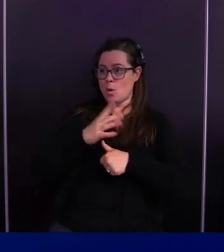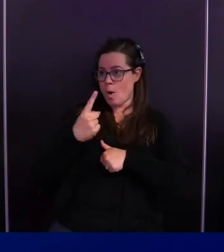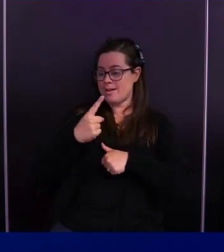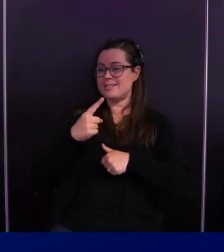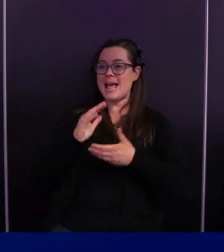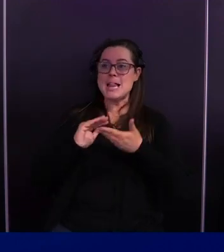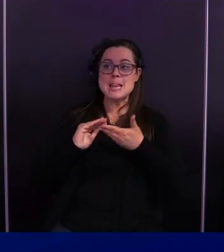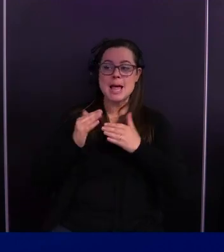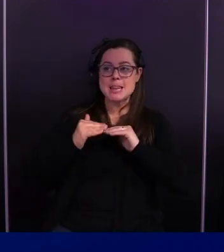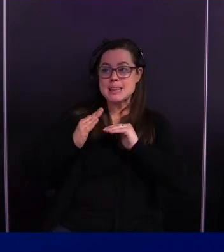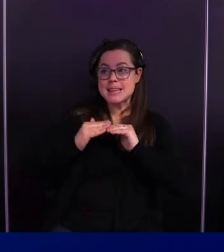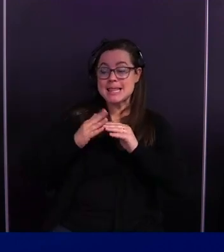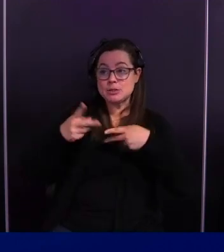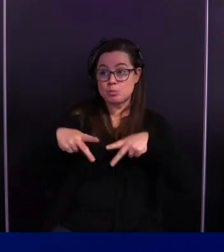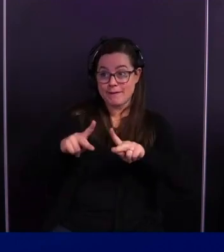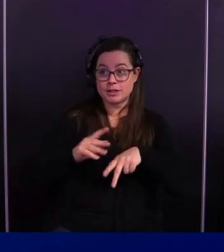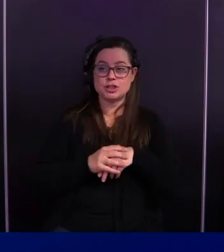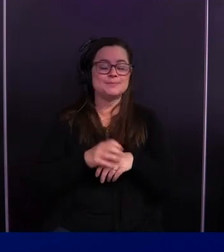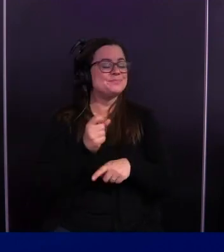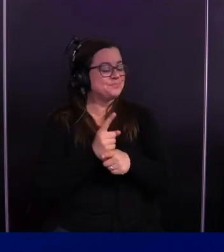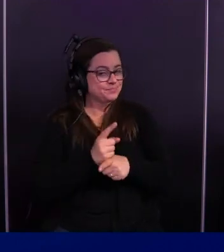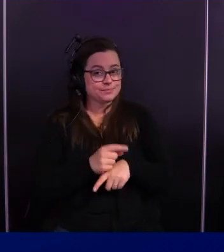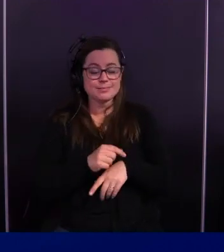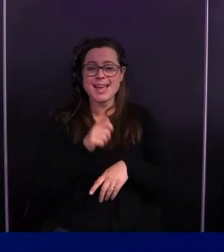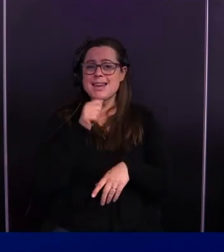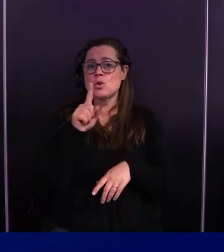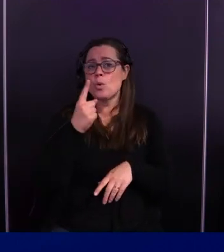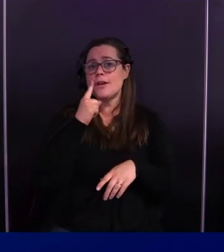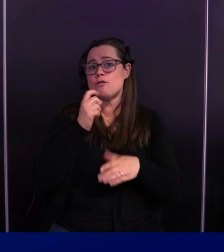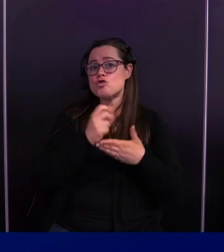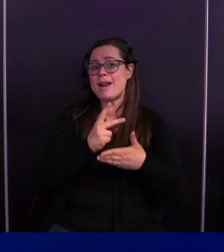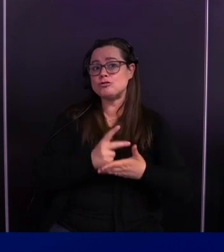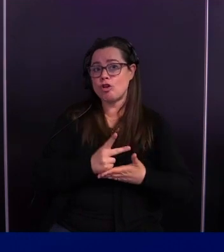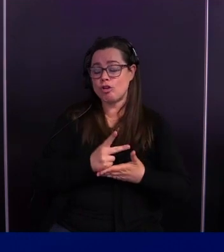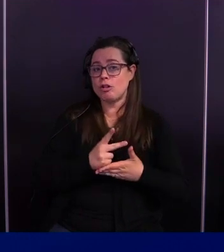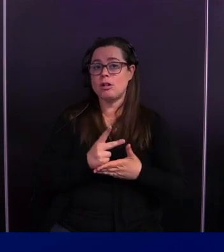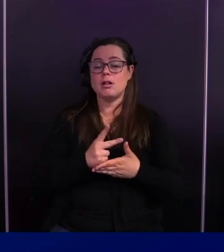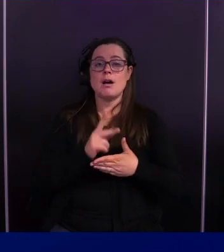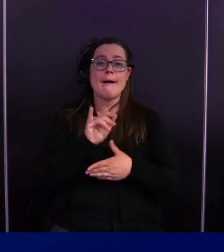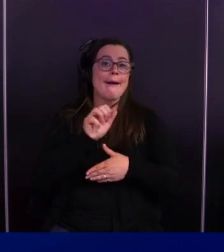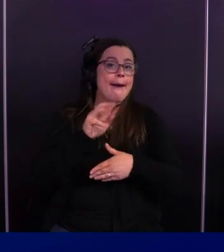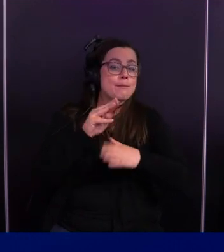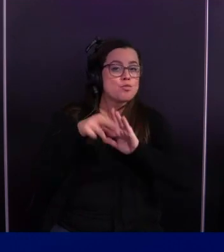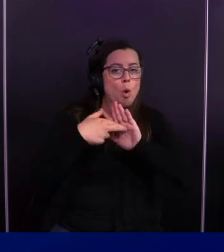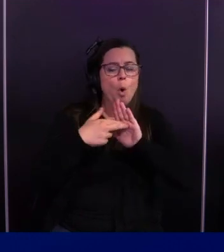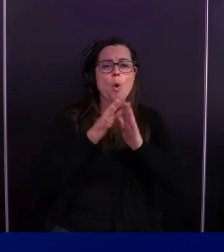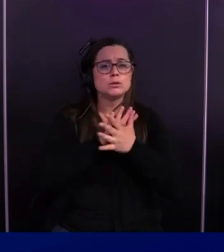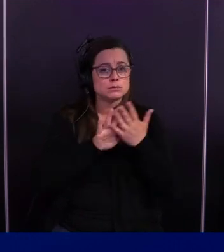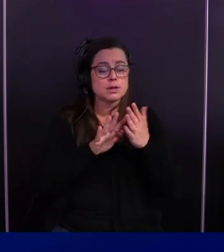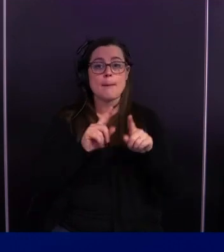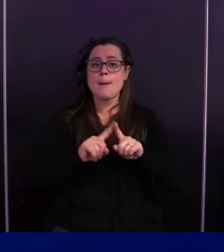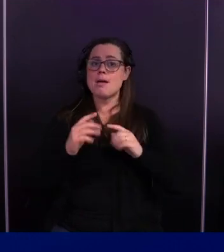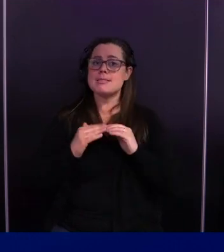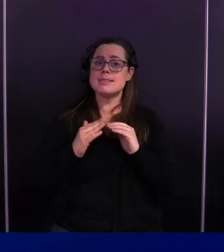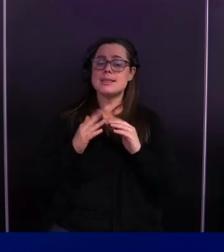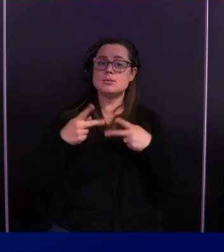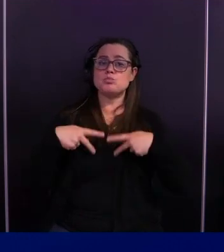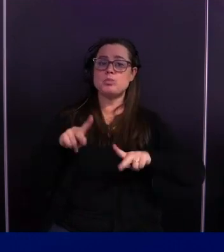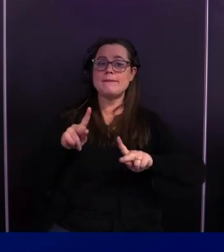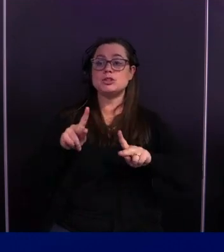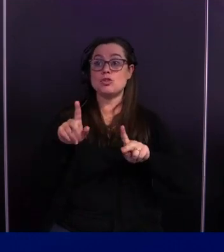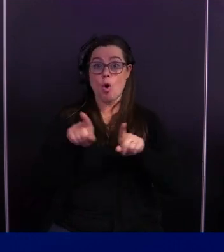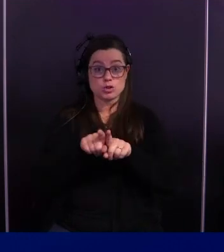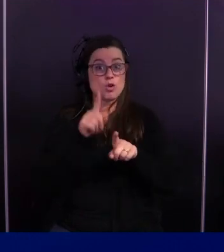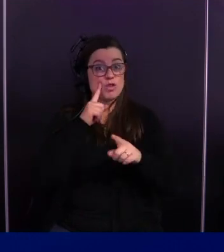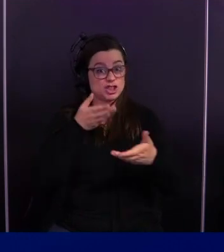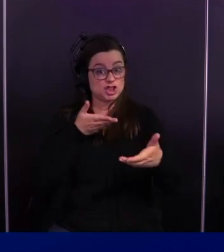privilege. And least privilege, not just for credentials, not like IAM roles and stuff like that. Least privilege for